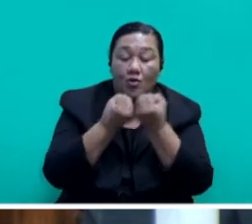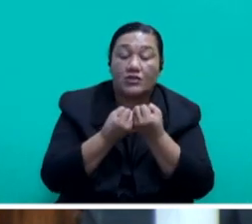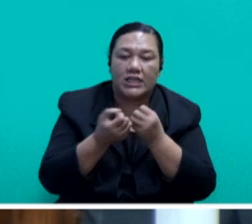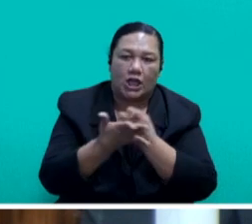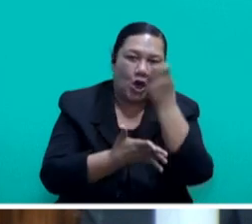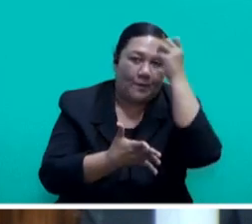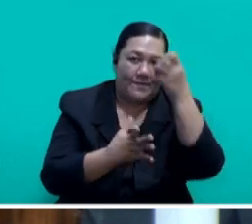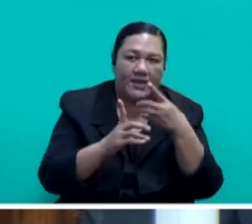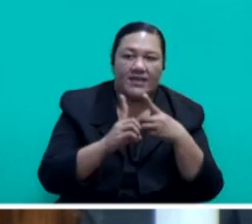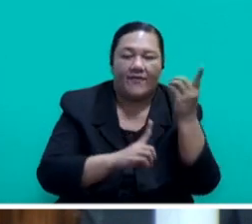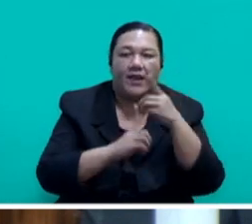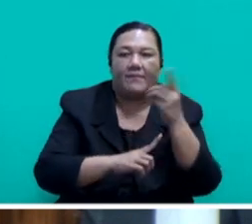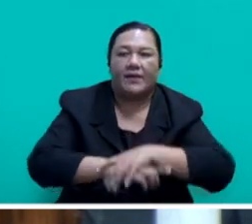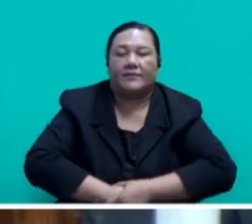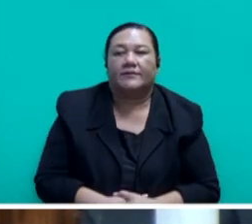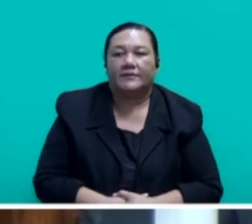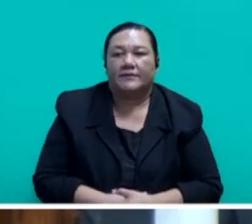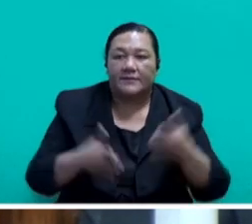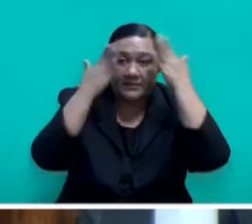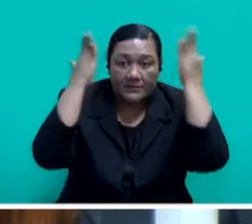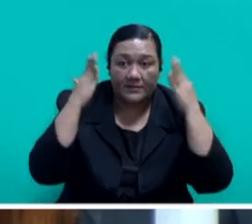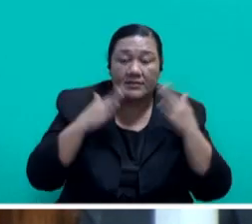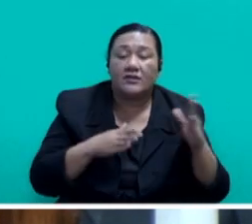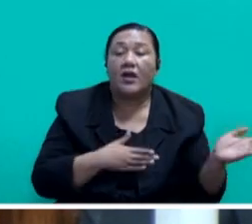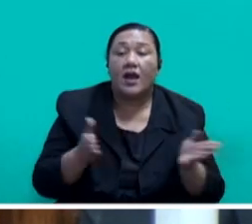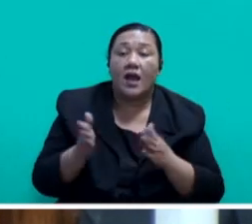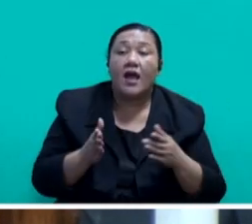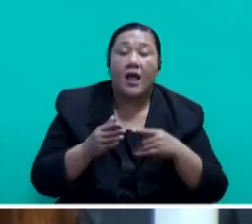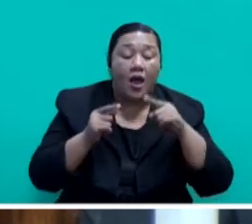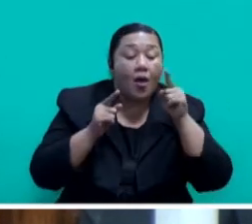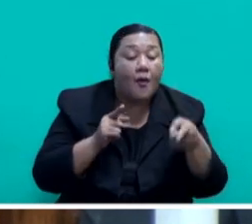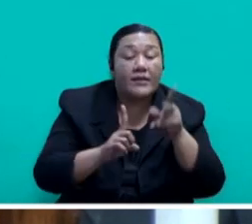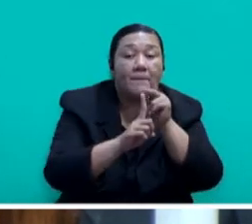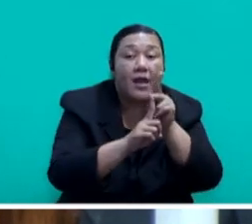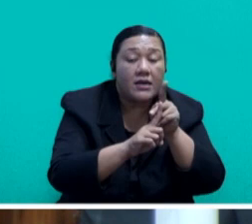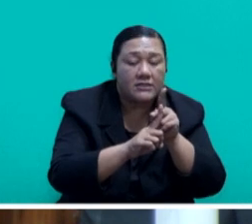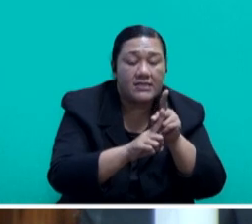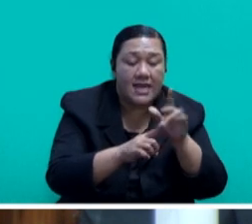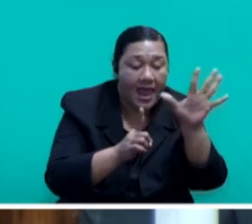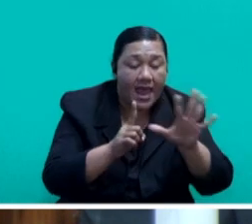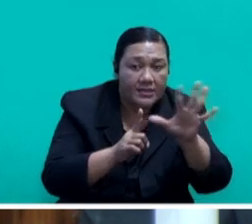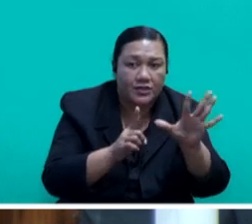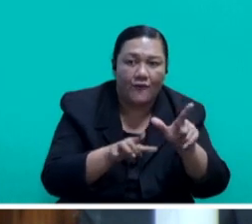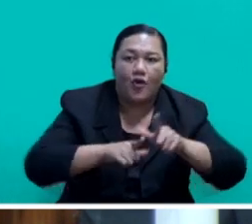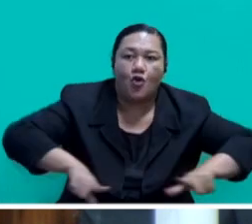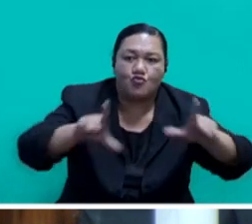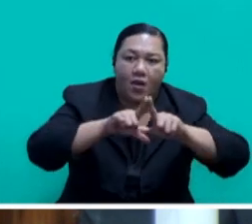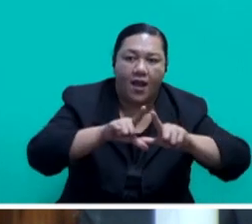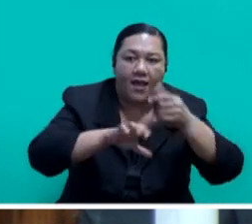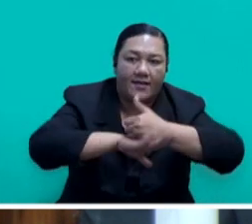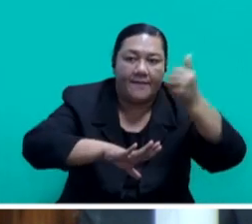development. Mr. Speaker, sir, I now shift to the priority areas for the Ministry of Local Government.